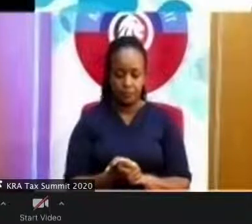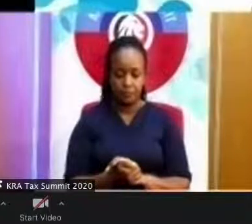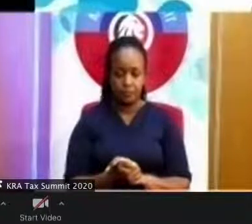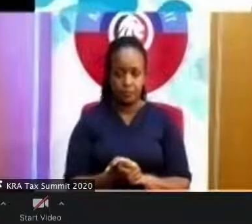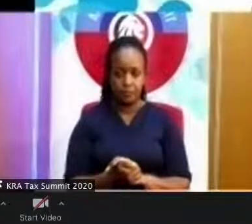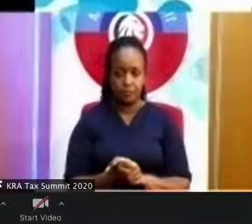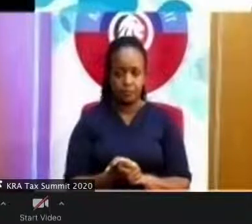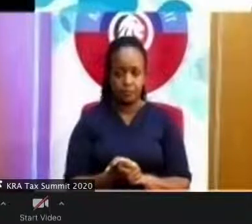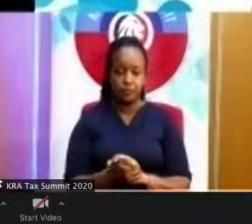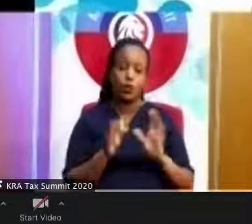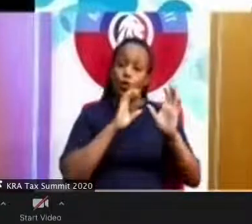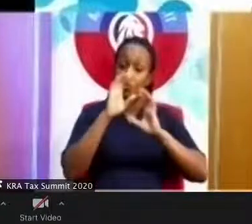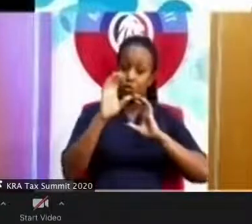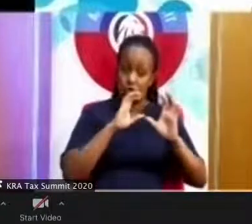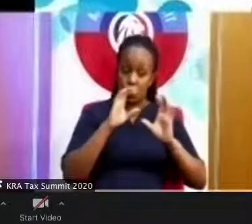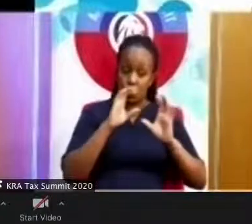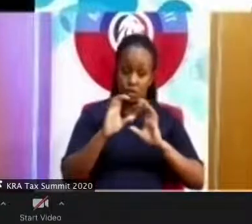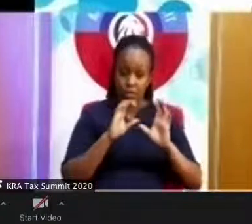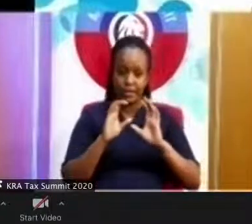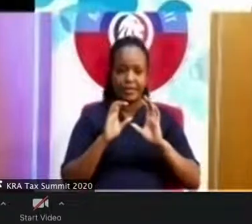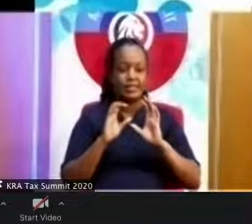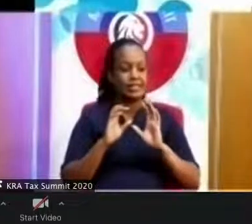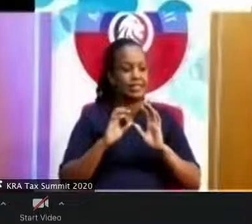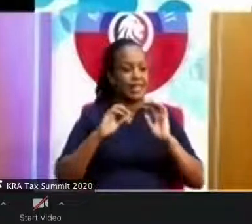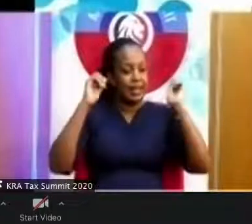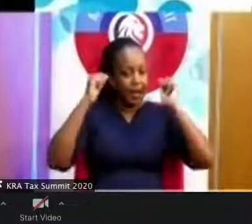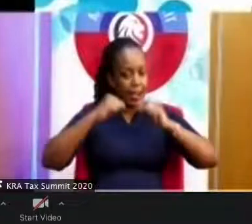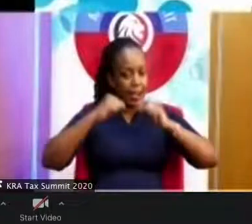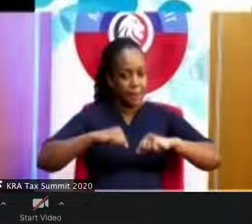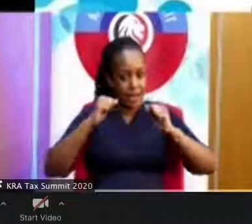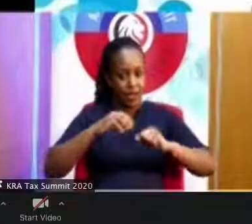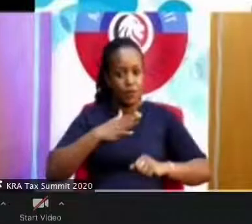Communication will be an enabler of our business.